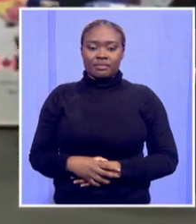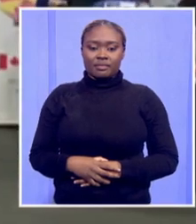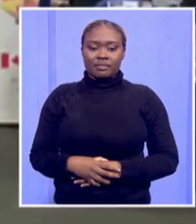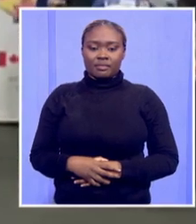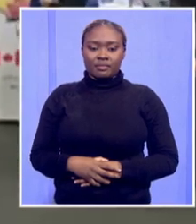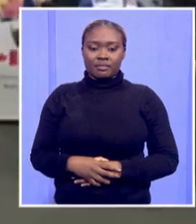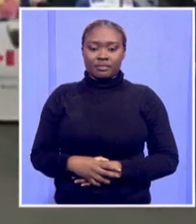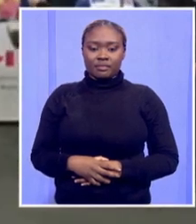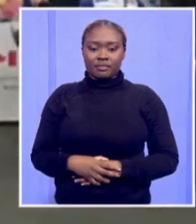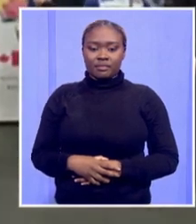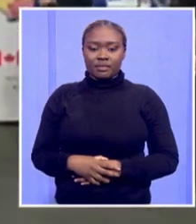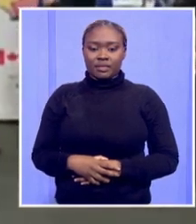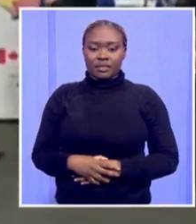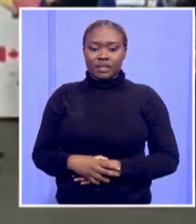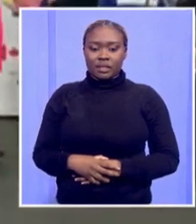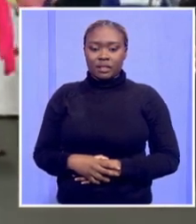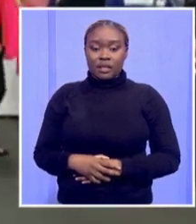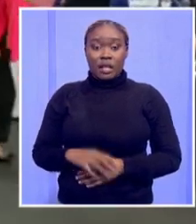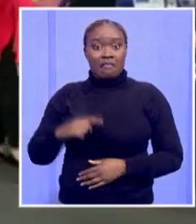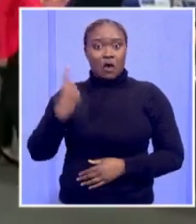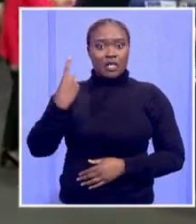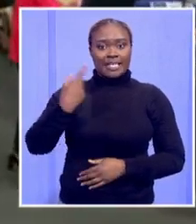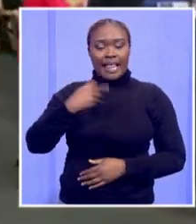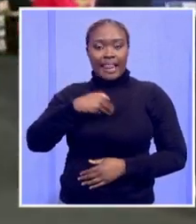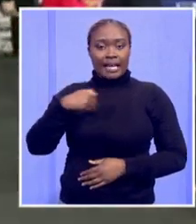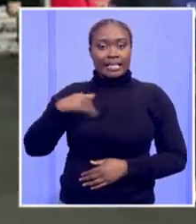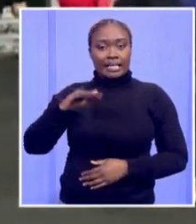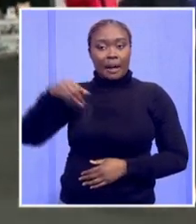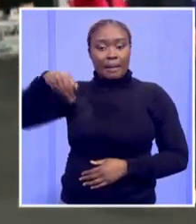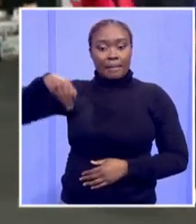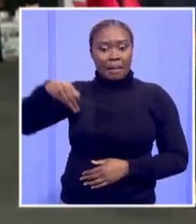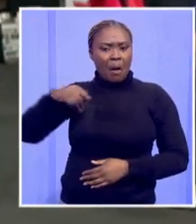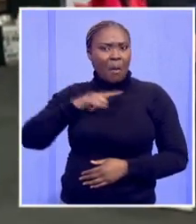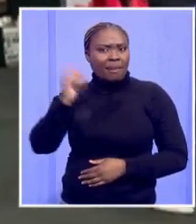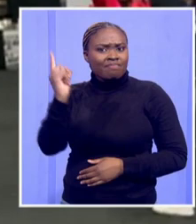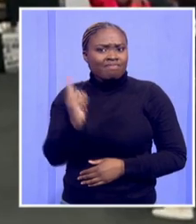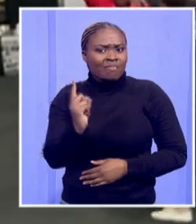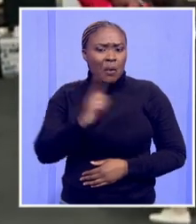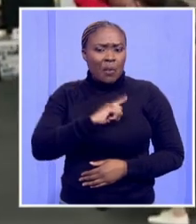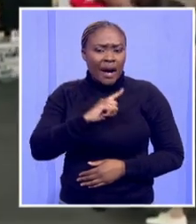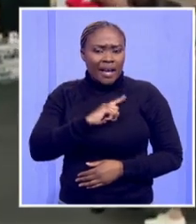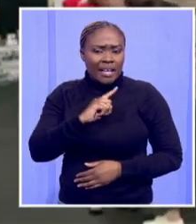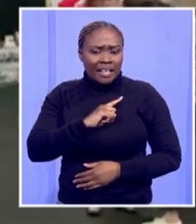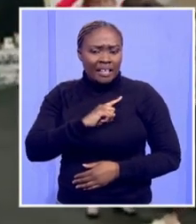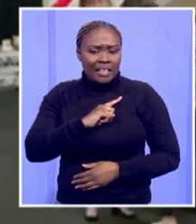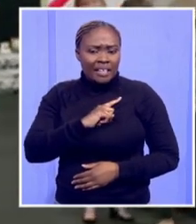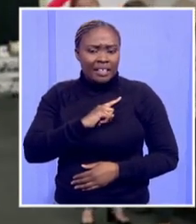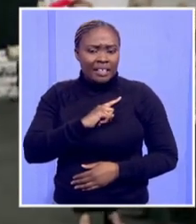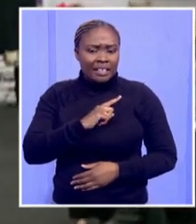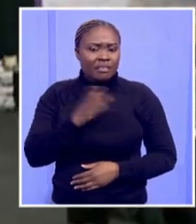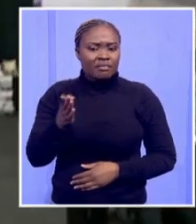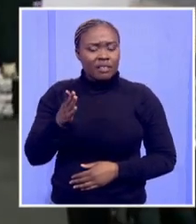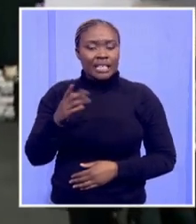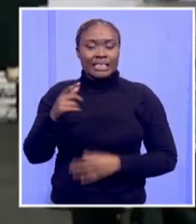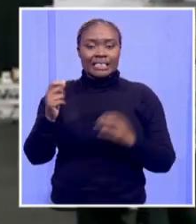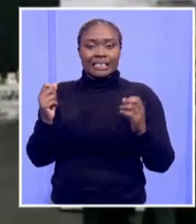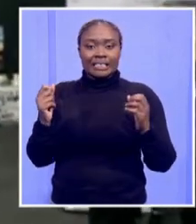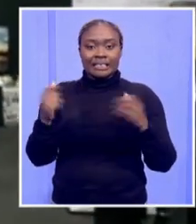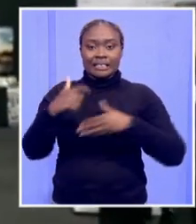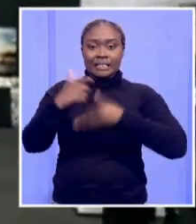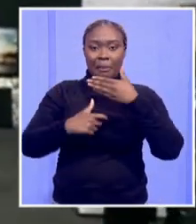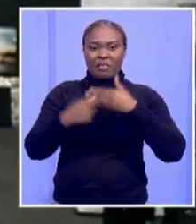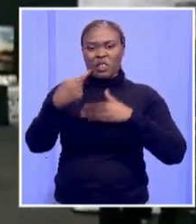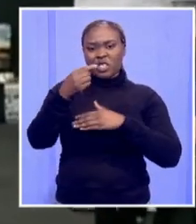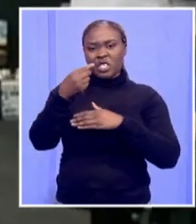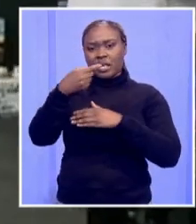First Lady. Can you please tell us why you've graced us with your presence at the Summit Against Gender-Based Violence and Femicide?